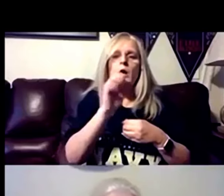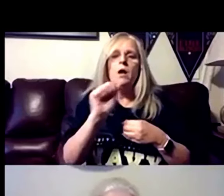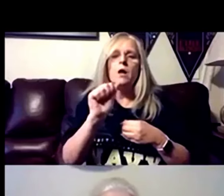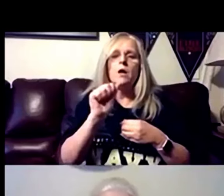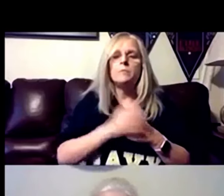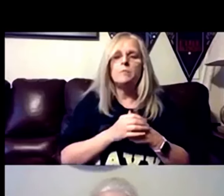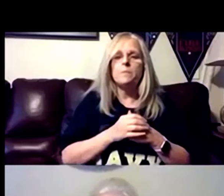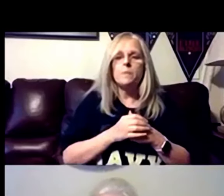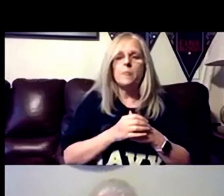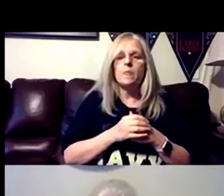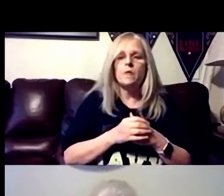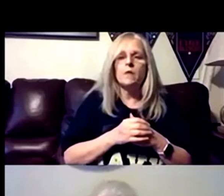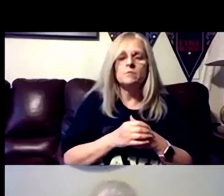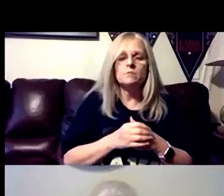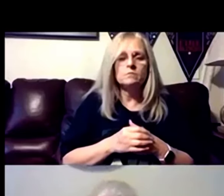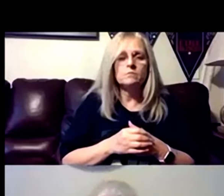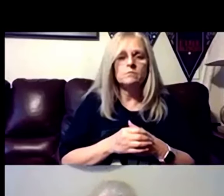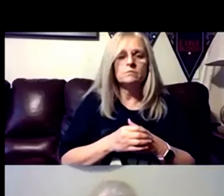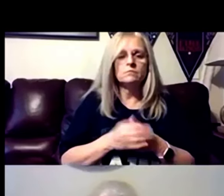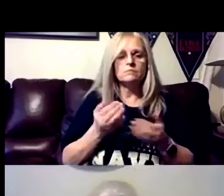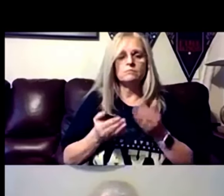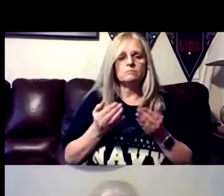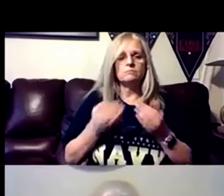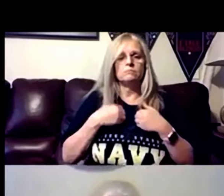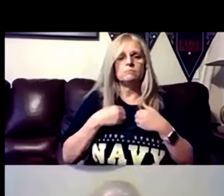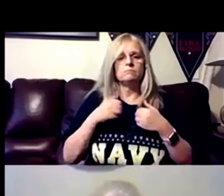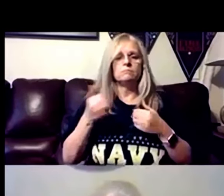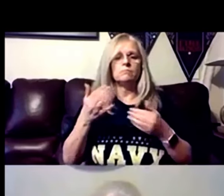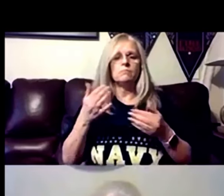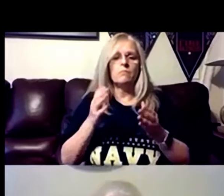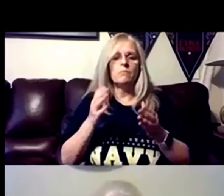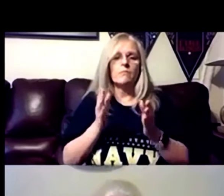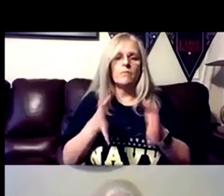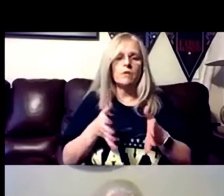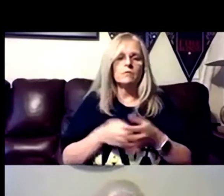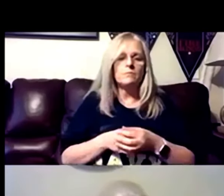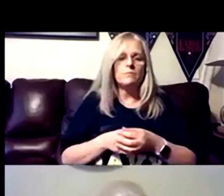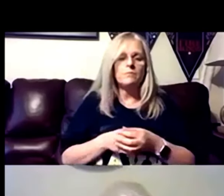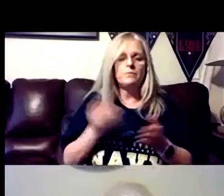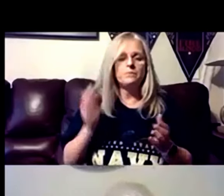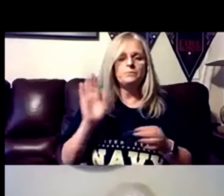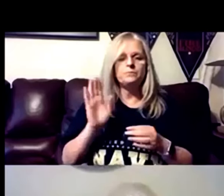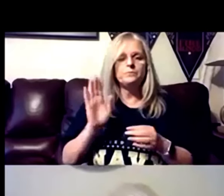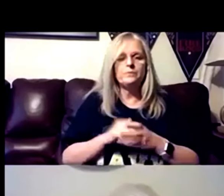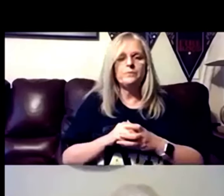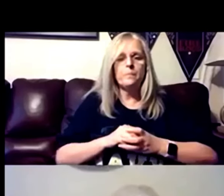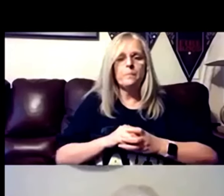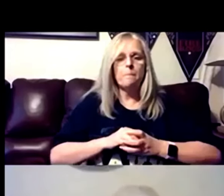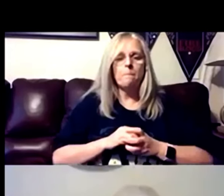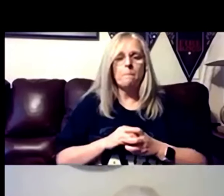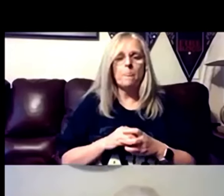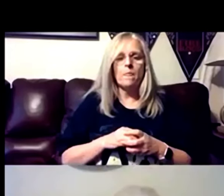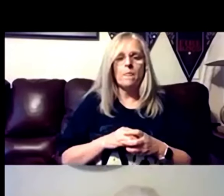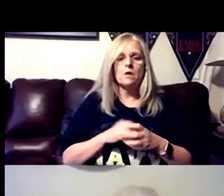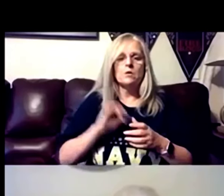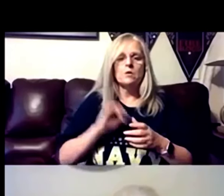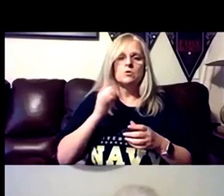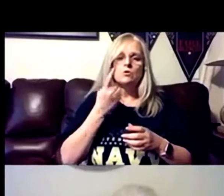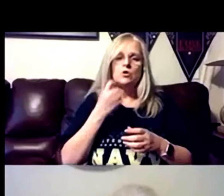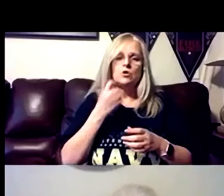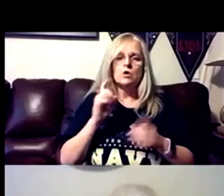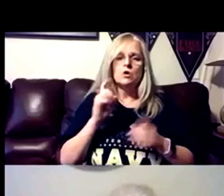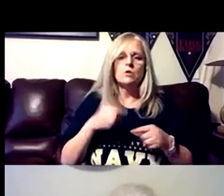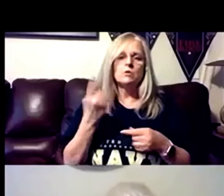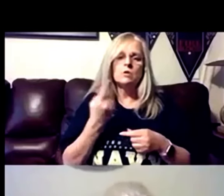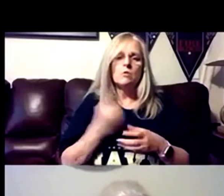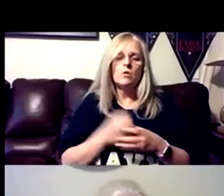could fill in anything that we might have missed. Mr. Red. Yeah, hi, how you doing? I'm just answering someone, just hang on.